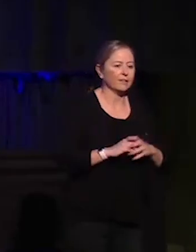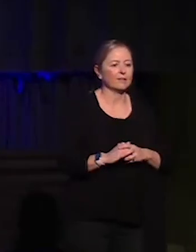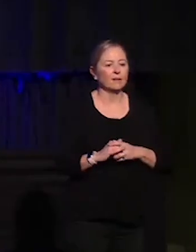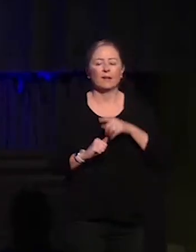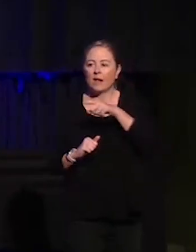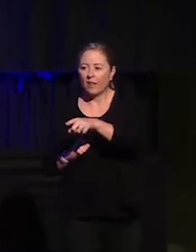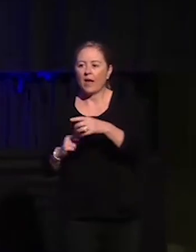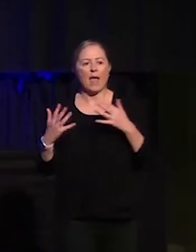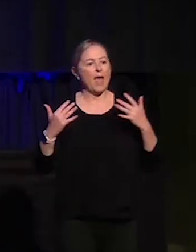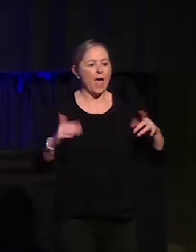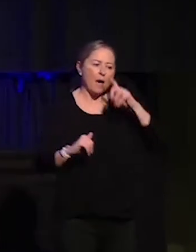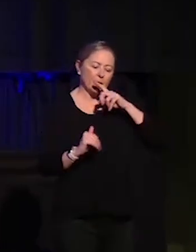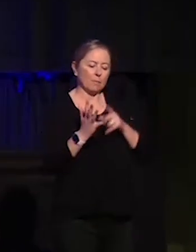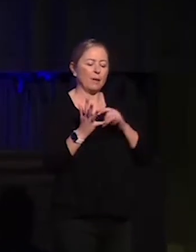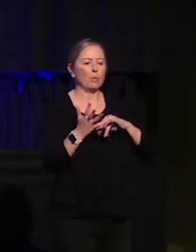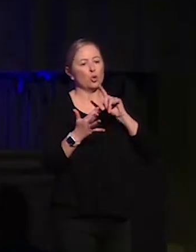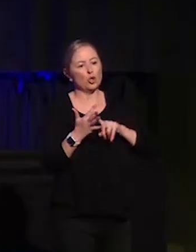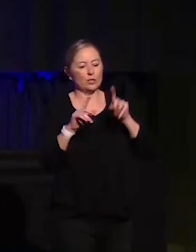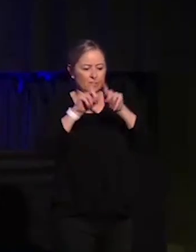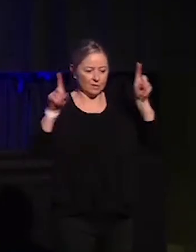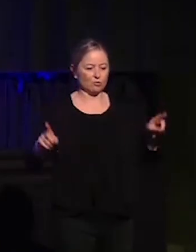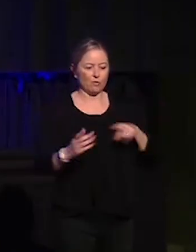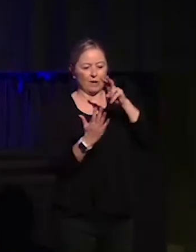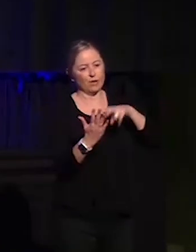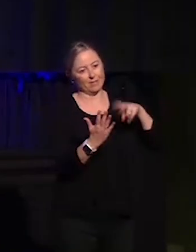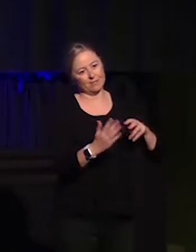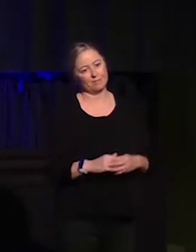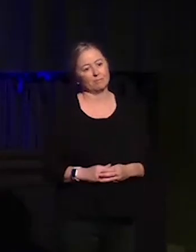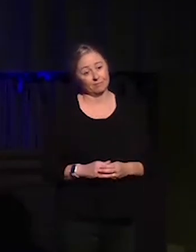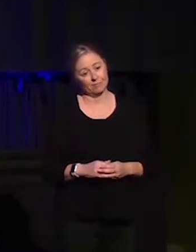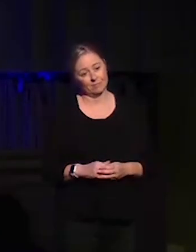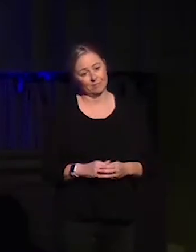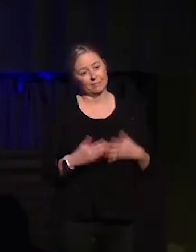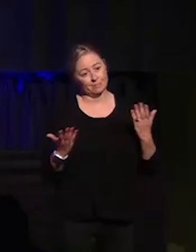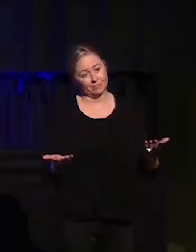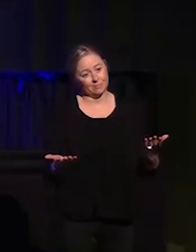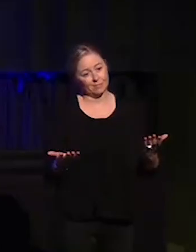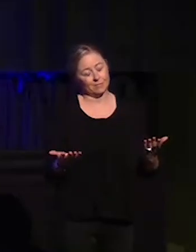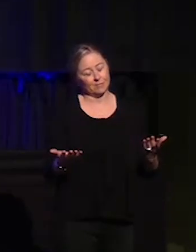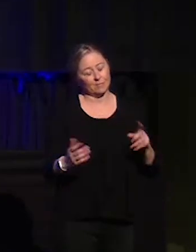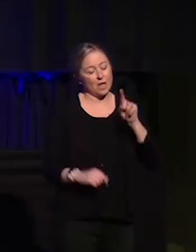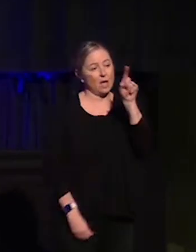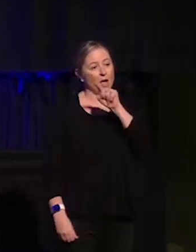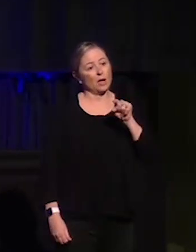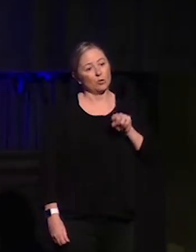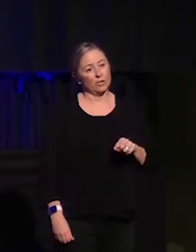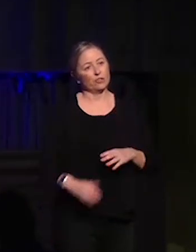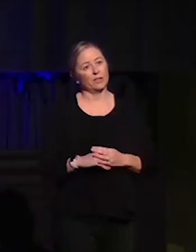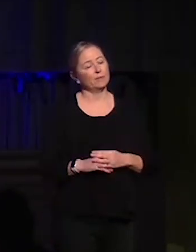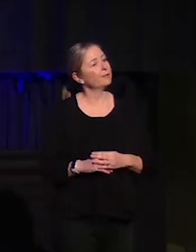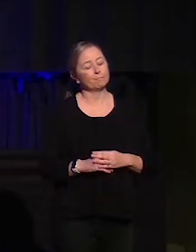but how many people actually use screen readers anyway? that question signals a race to the